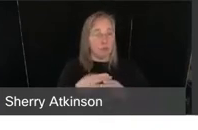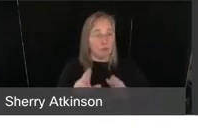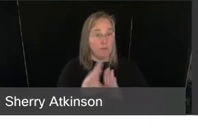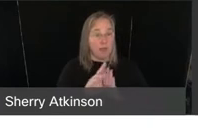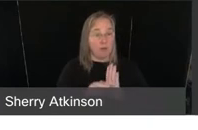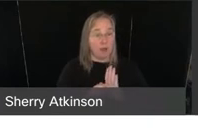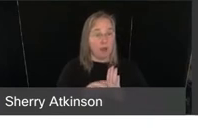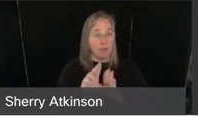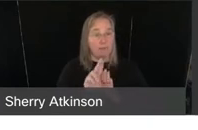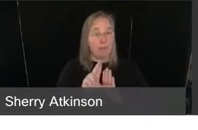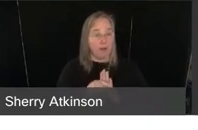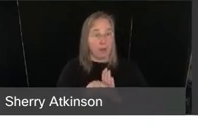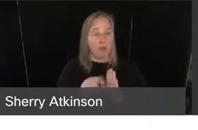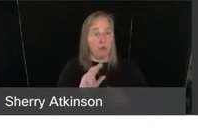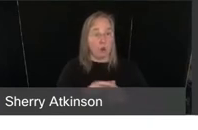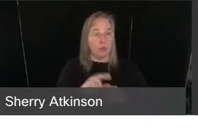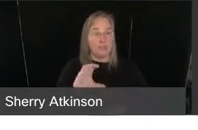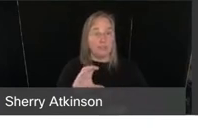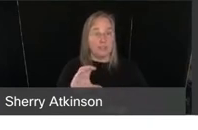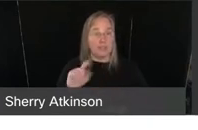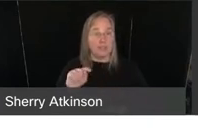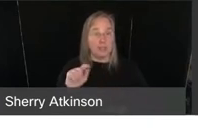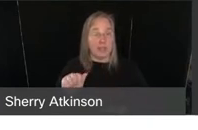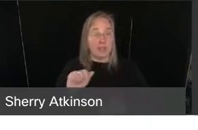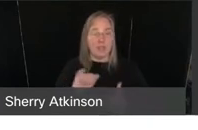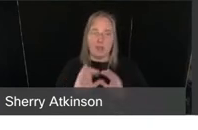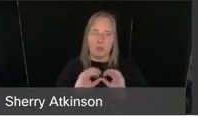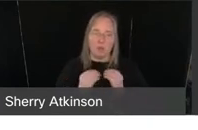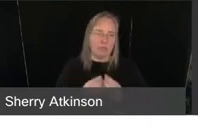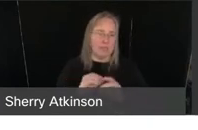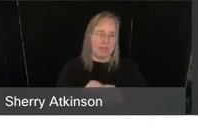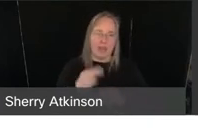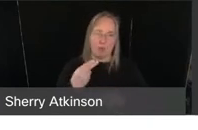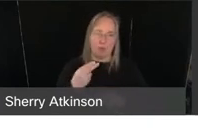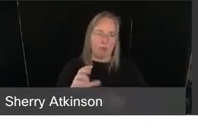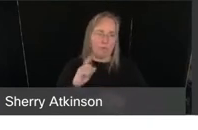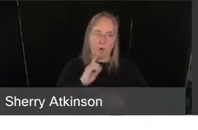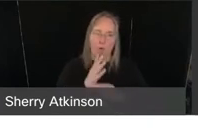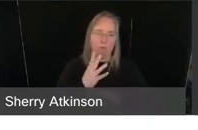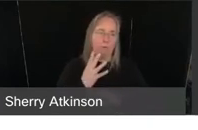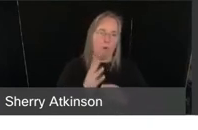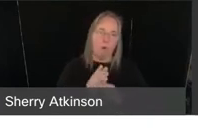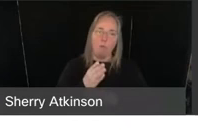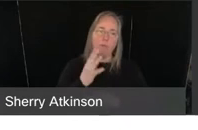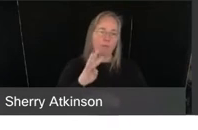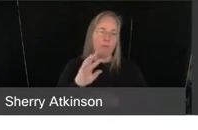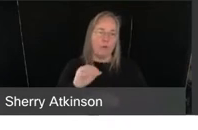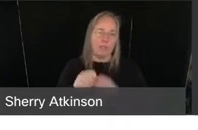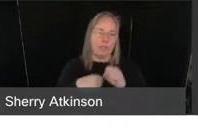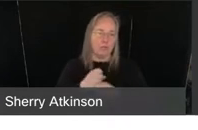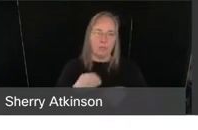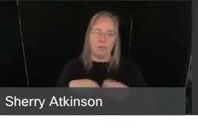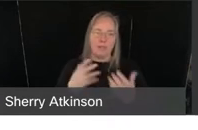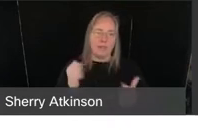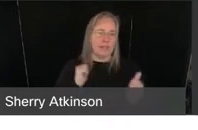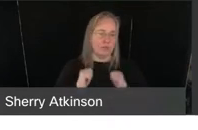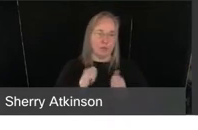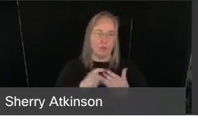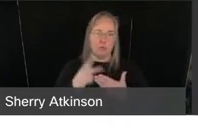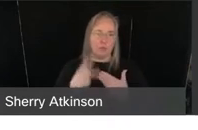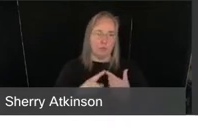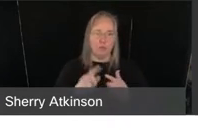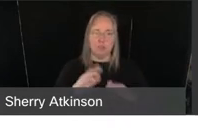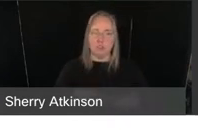been an organization in Howard County for over 40 years, providing theatrical programming to children and youth